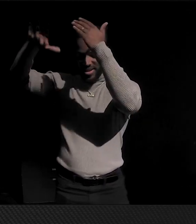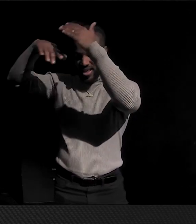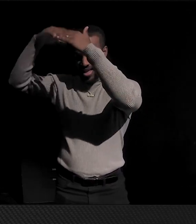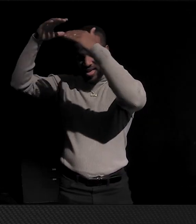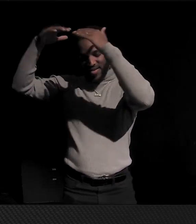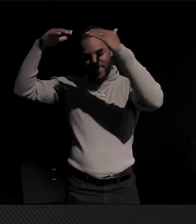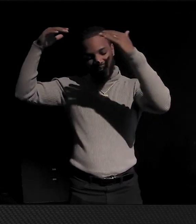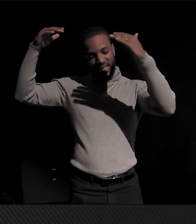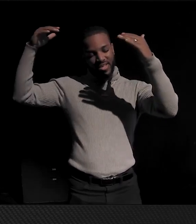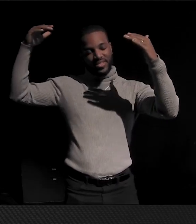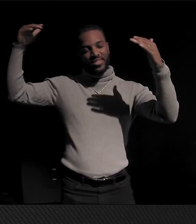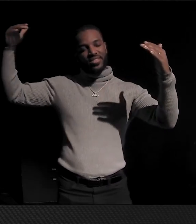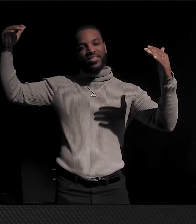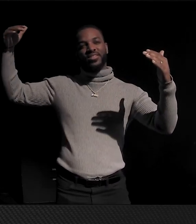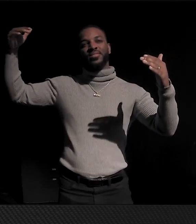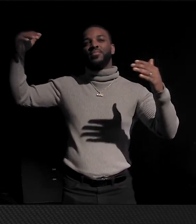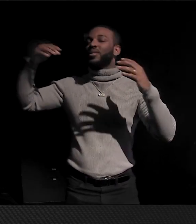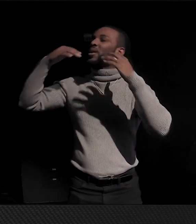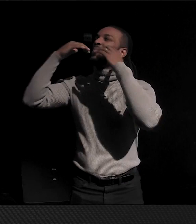Father in heaven,